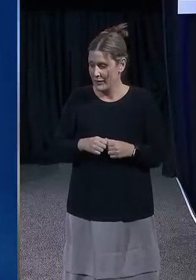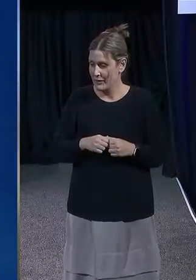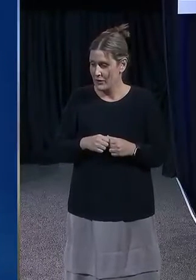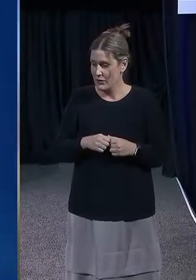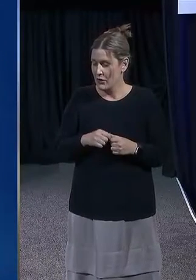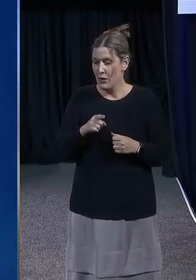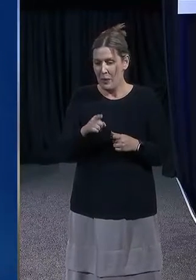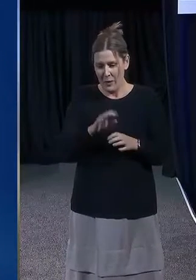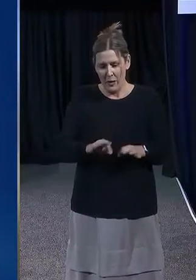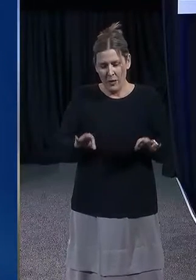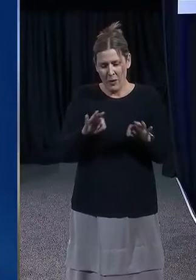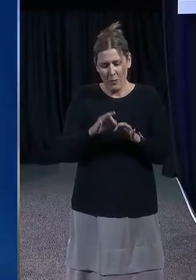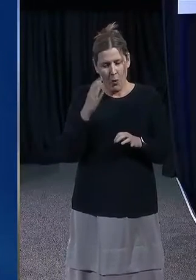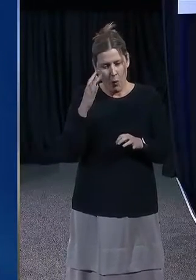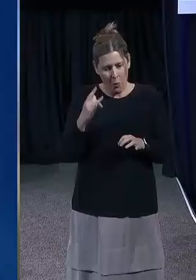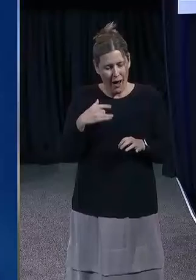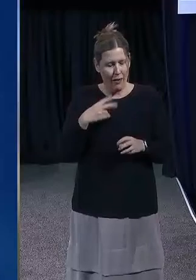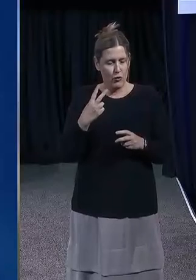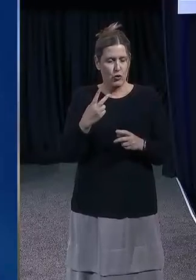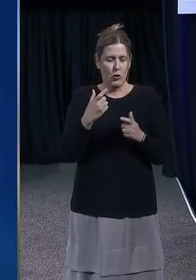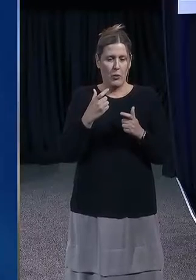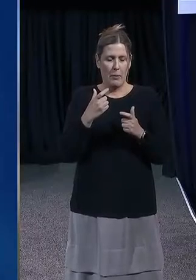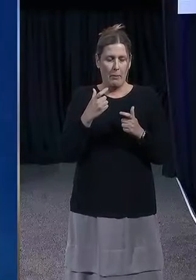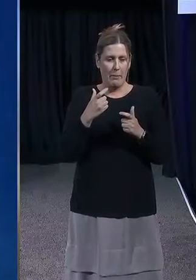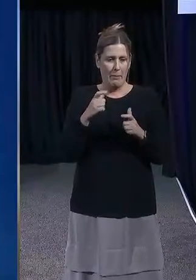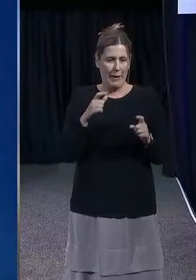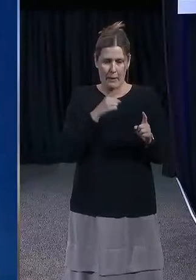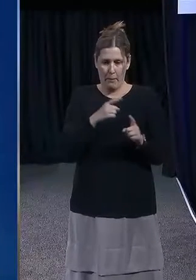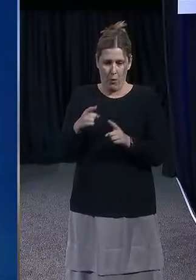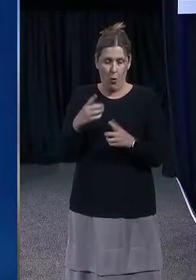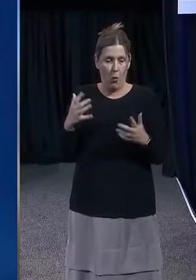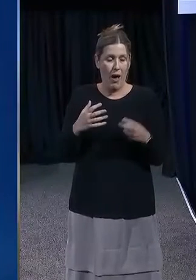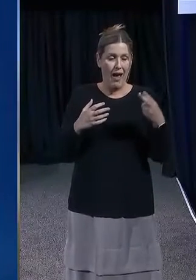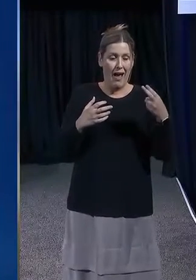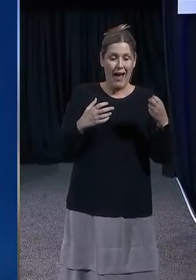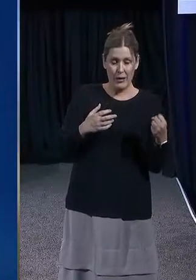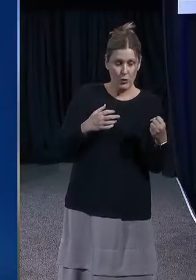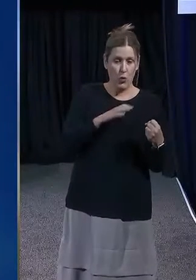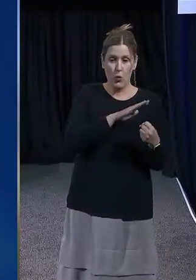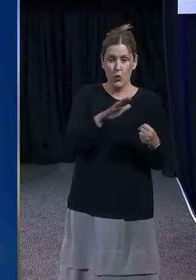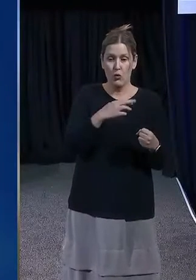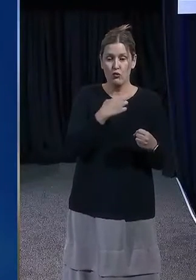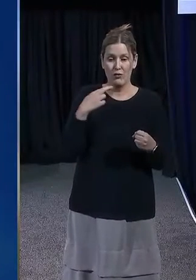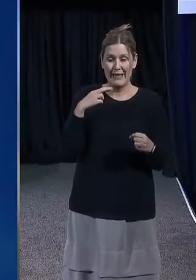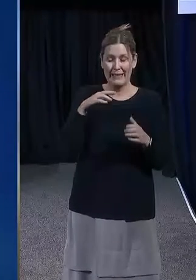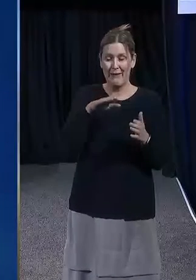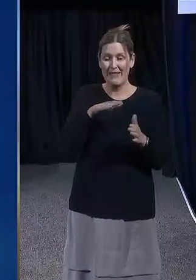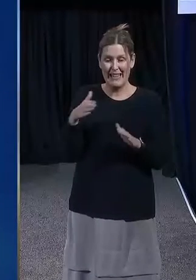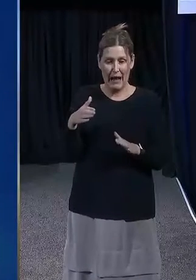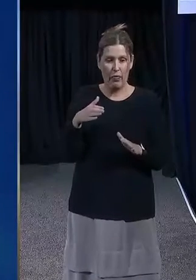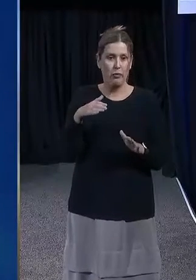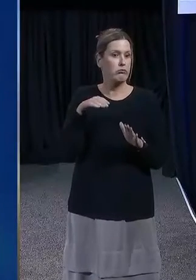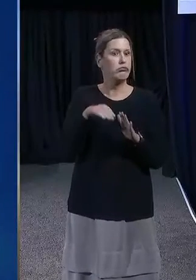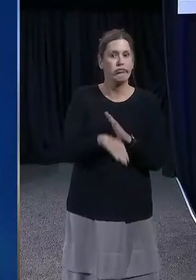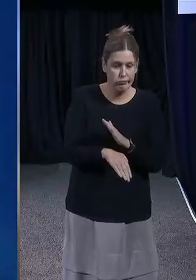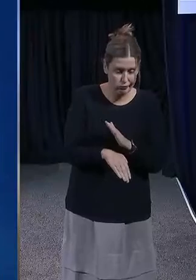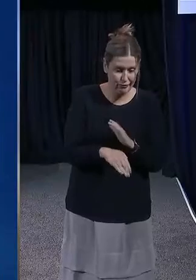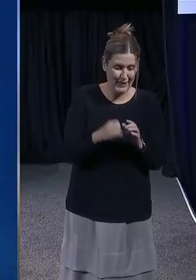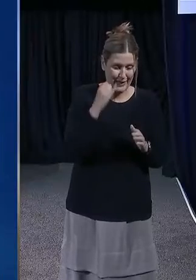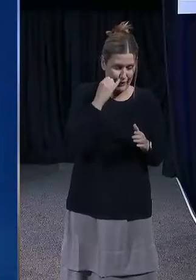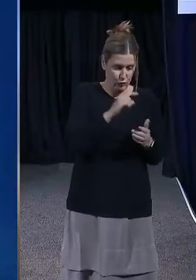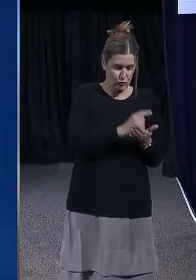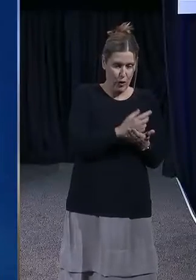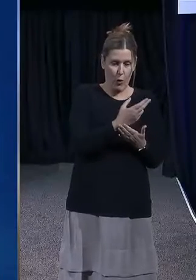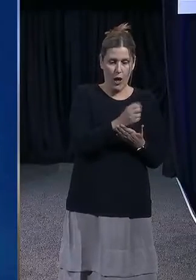important because there are two breakpoints. One, high school. Your risk of death goes down precipitously if you complete